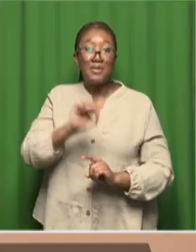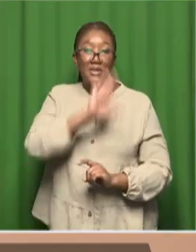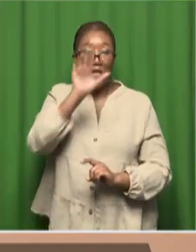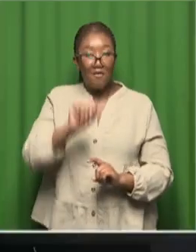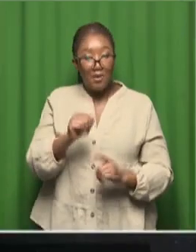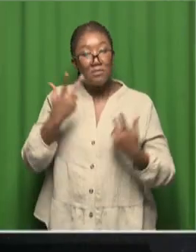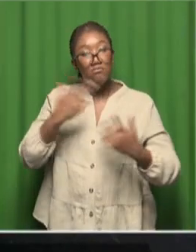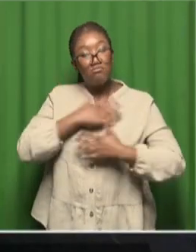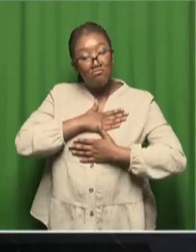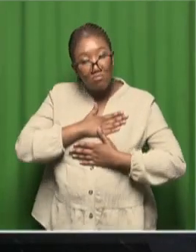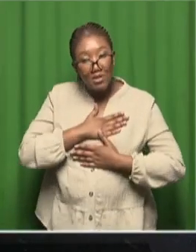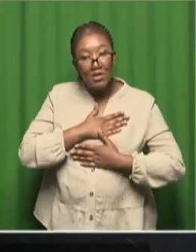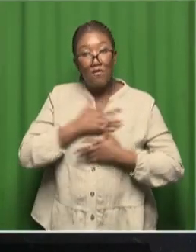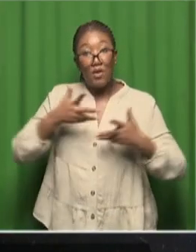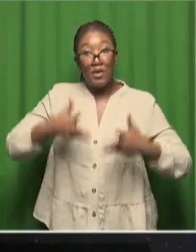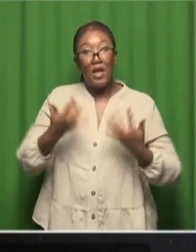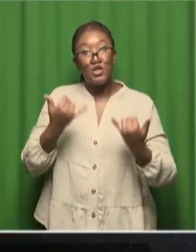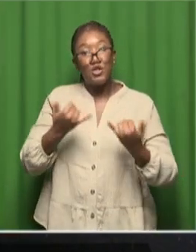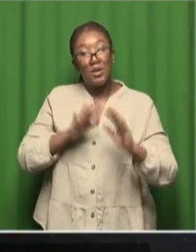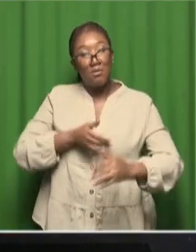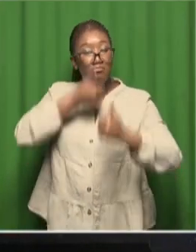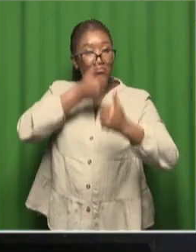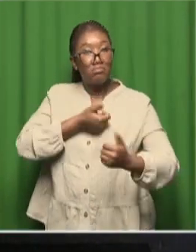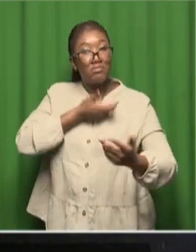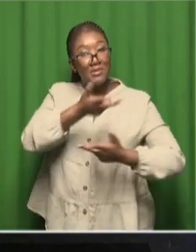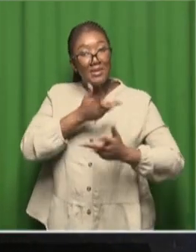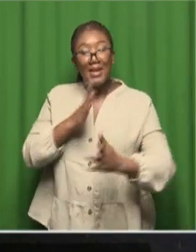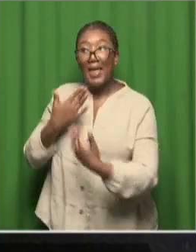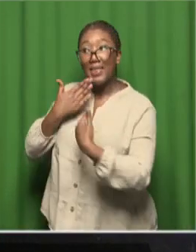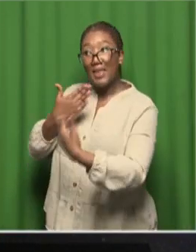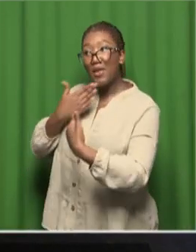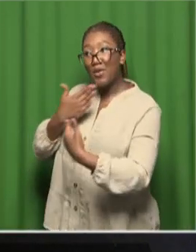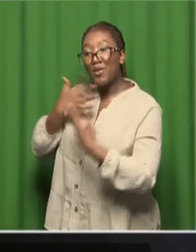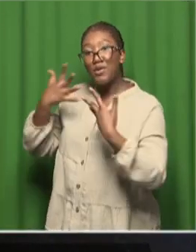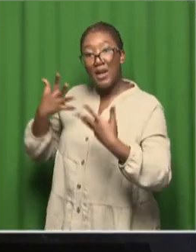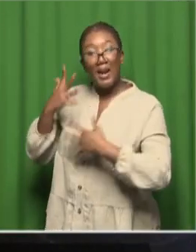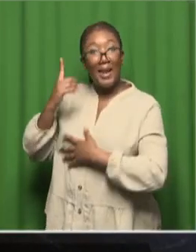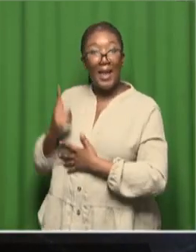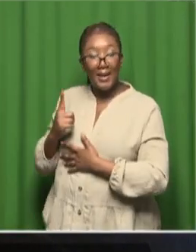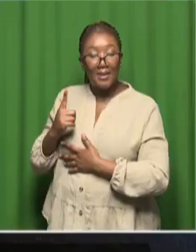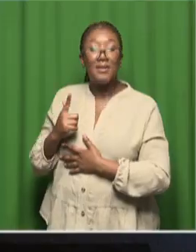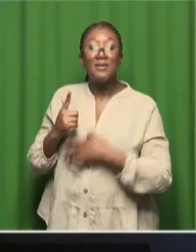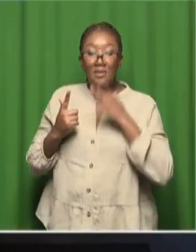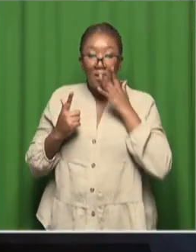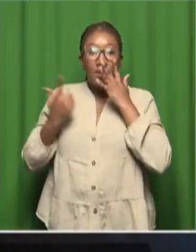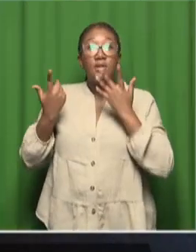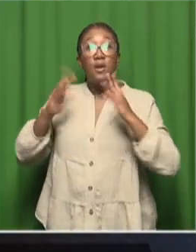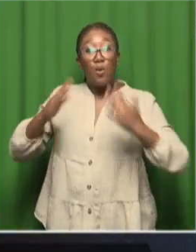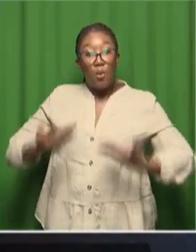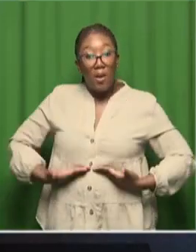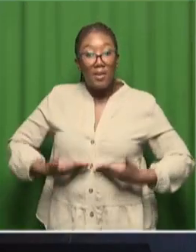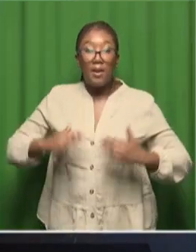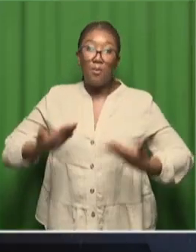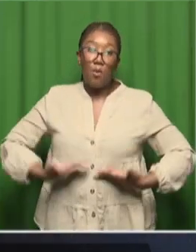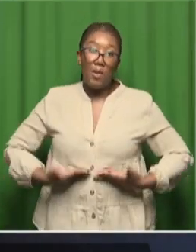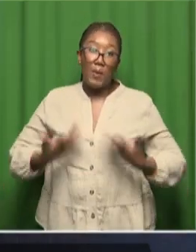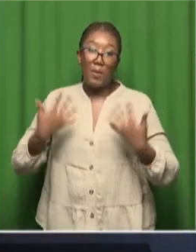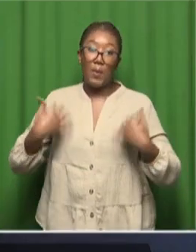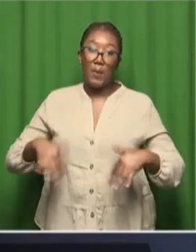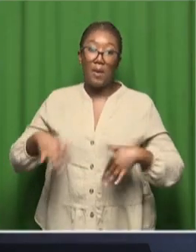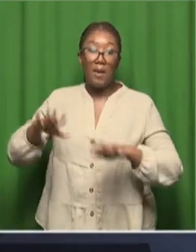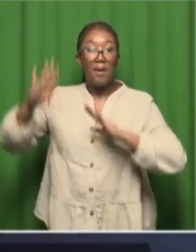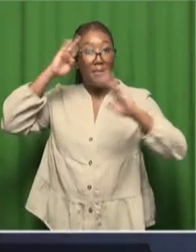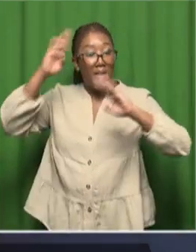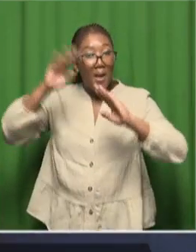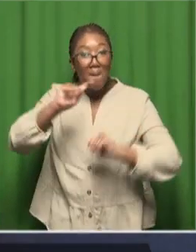here in studio with us. Thanks for coming in. Thank you, Leanne. And thanks for the invitation and welcome. Morning to